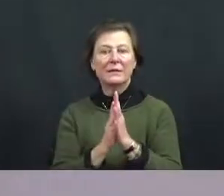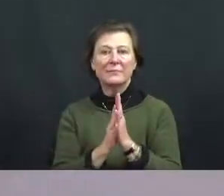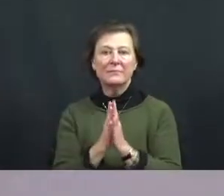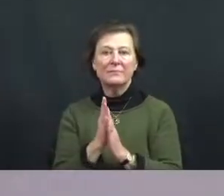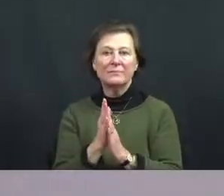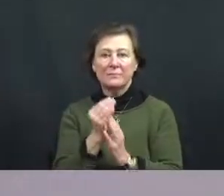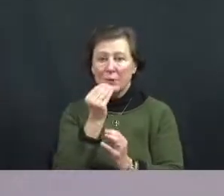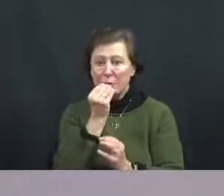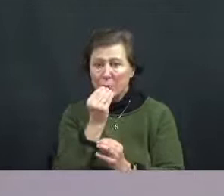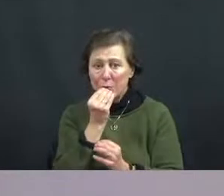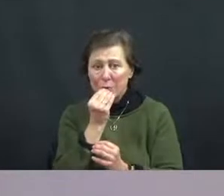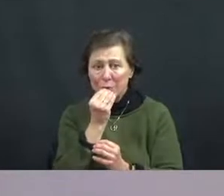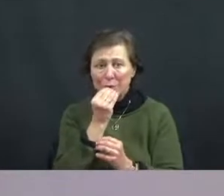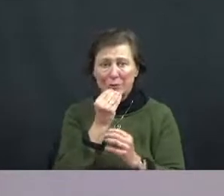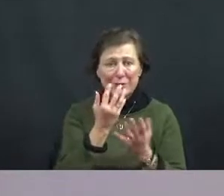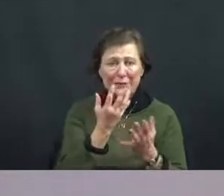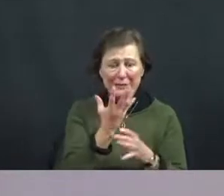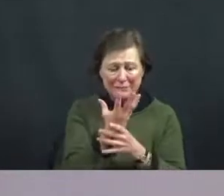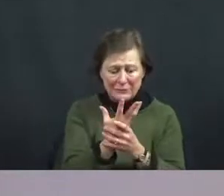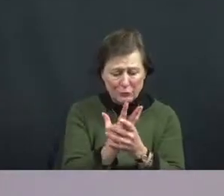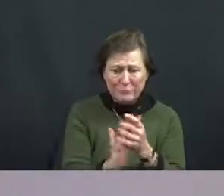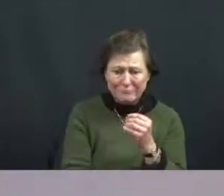We have food insecurity,